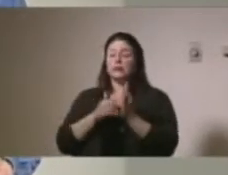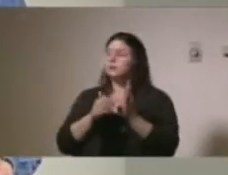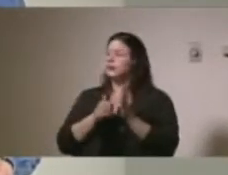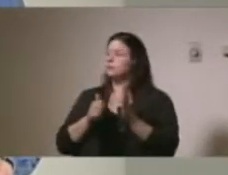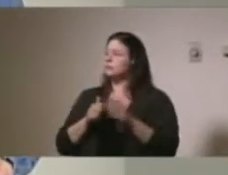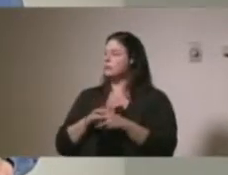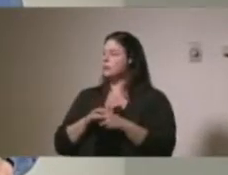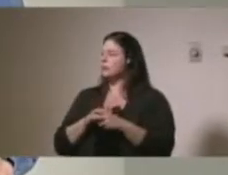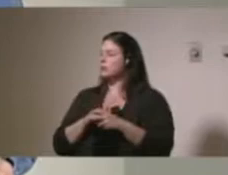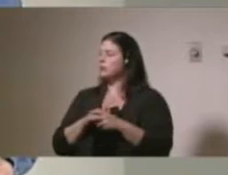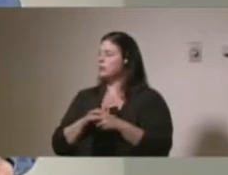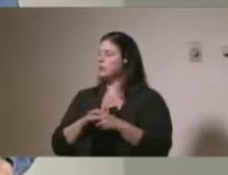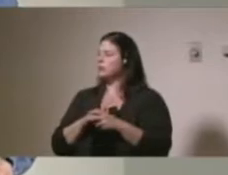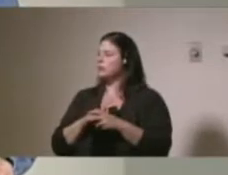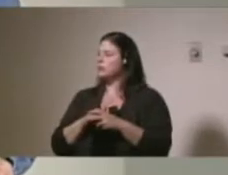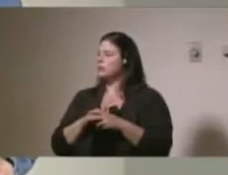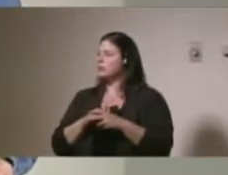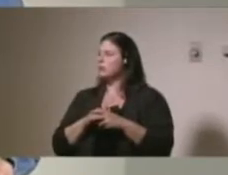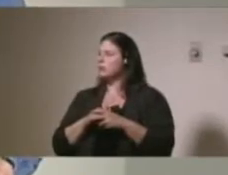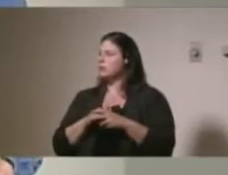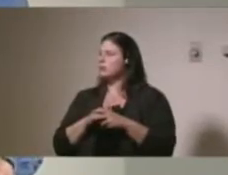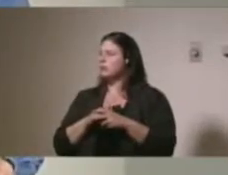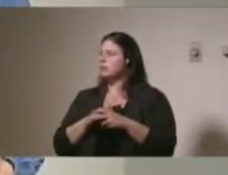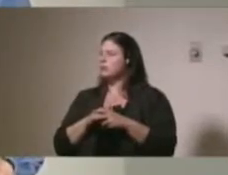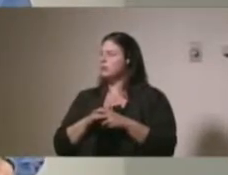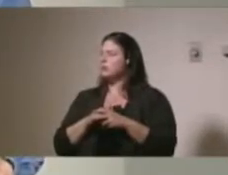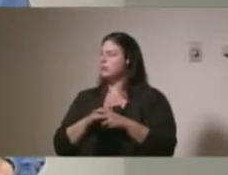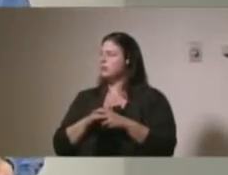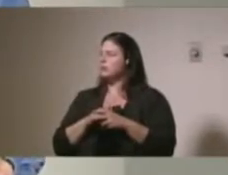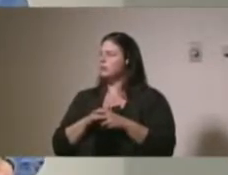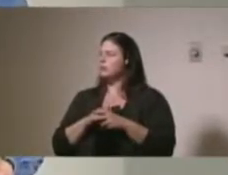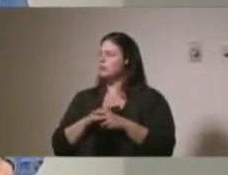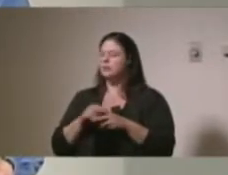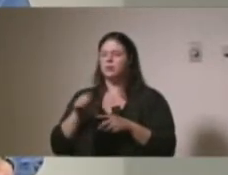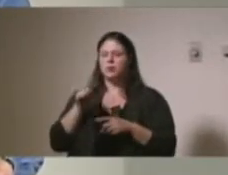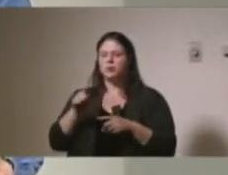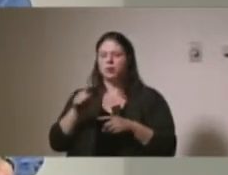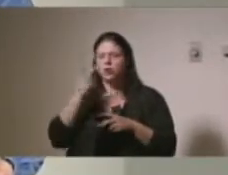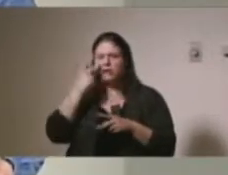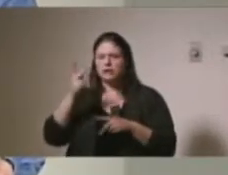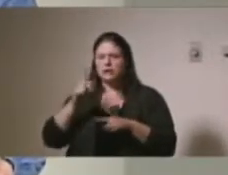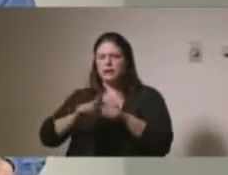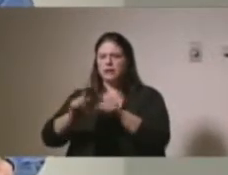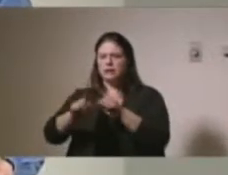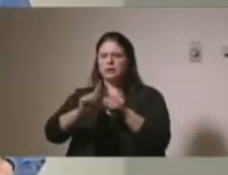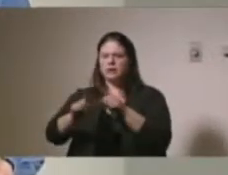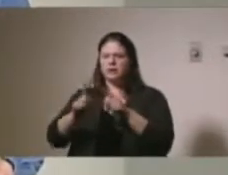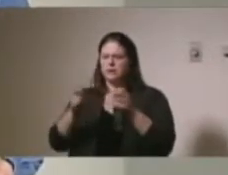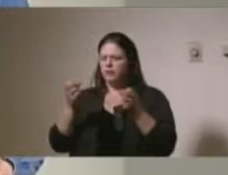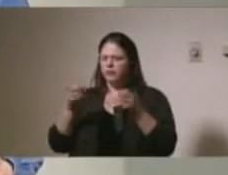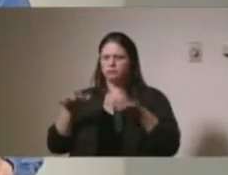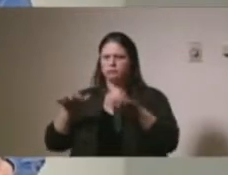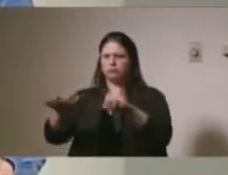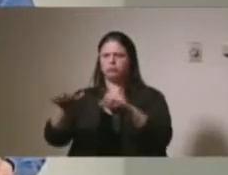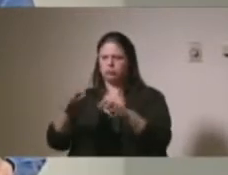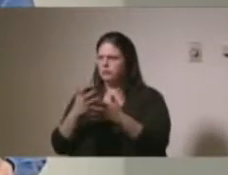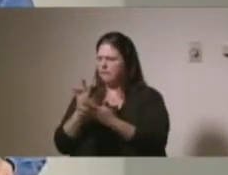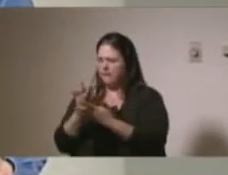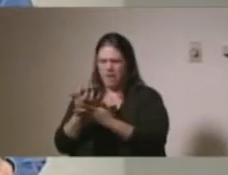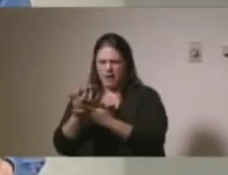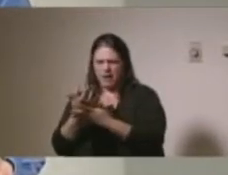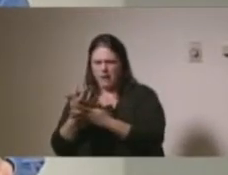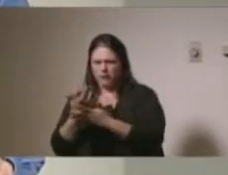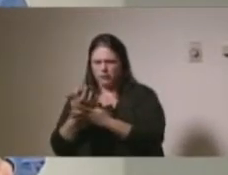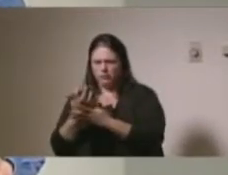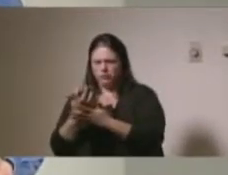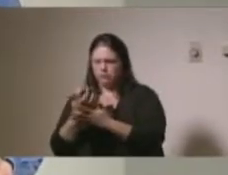gauntlet of these panhandlers. And it's so ironic when you actually look at the opposite,